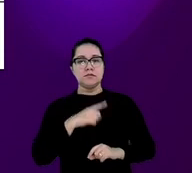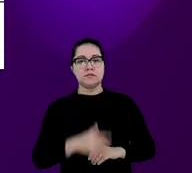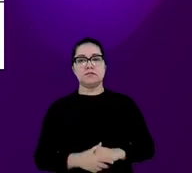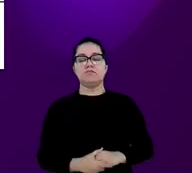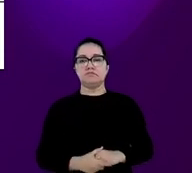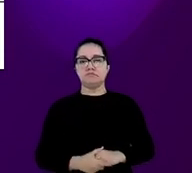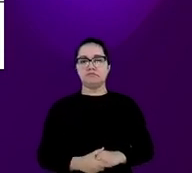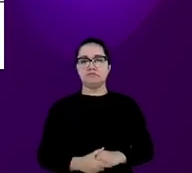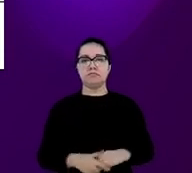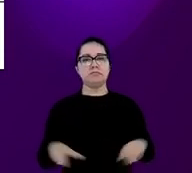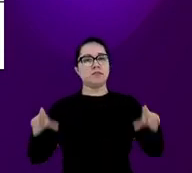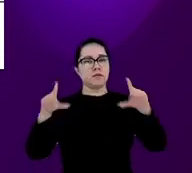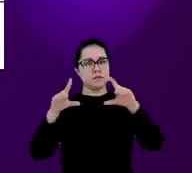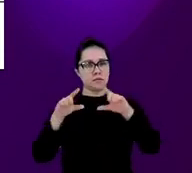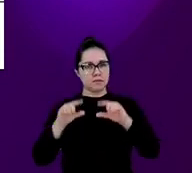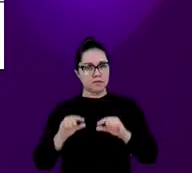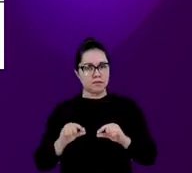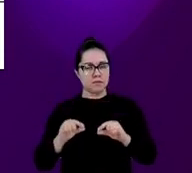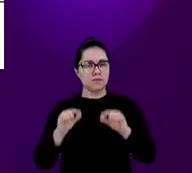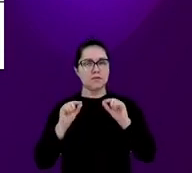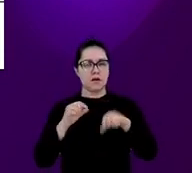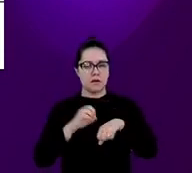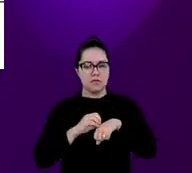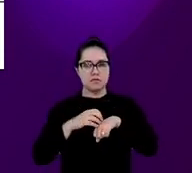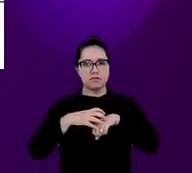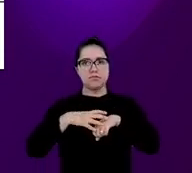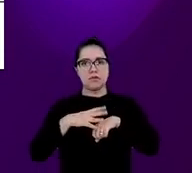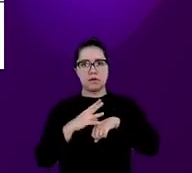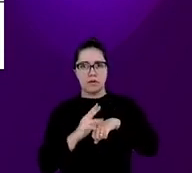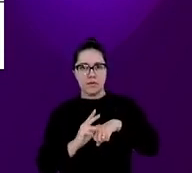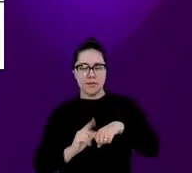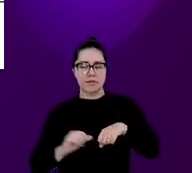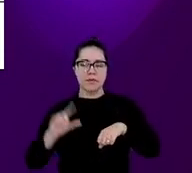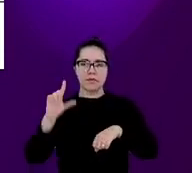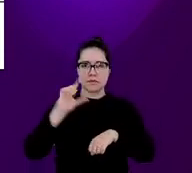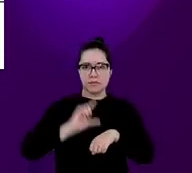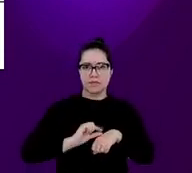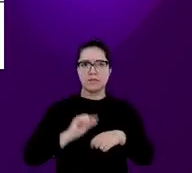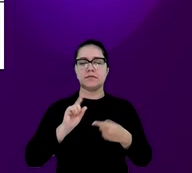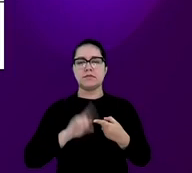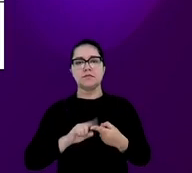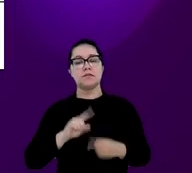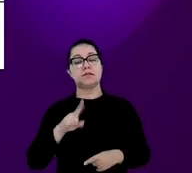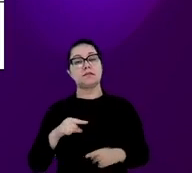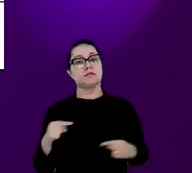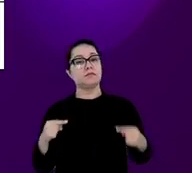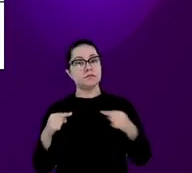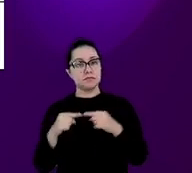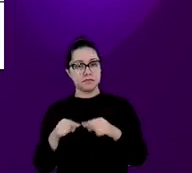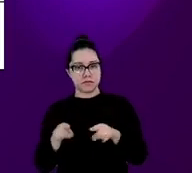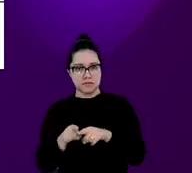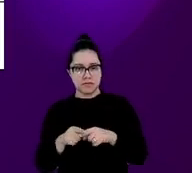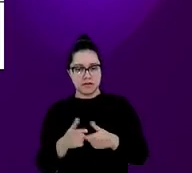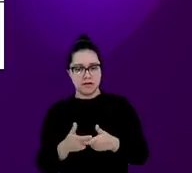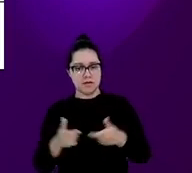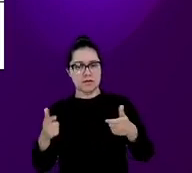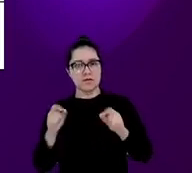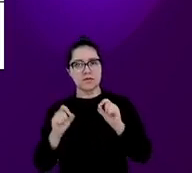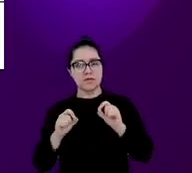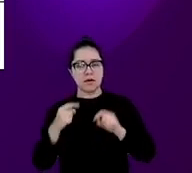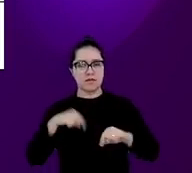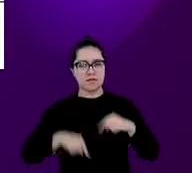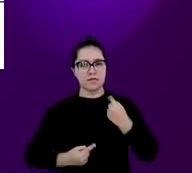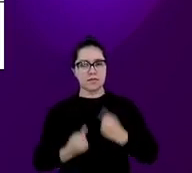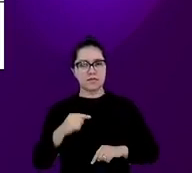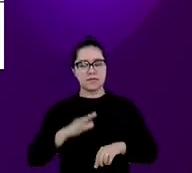and connected with that, the increase of microcirculation. So in the spot, in the knee, in